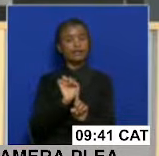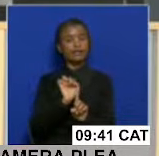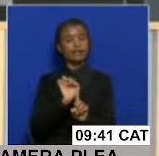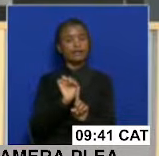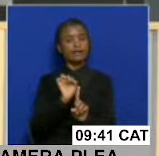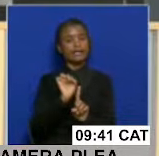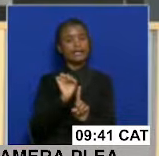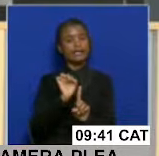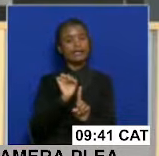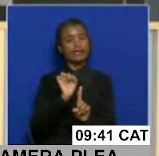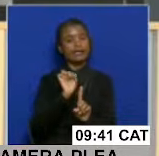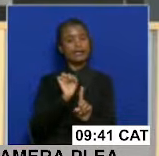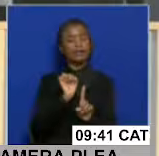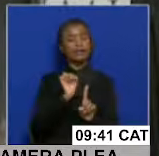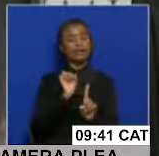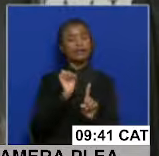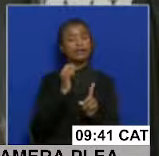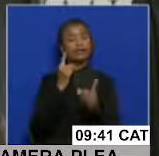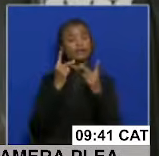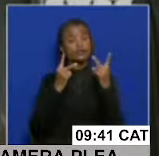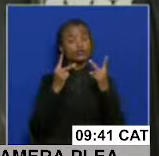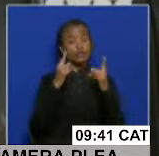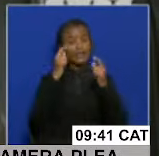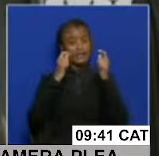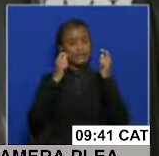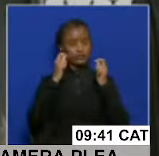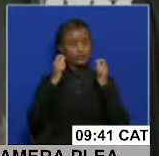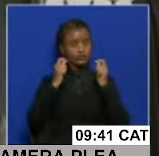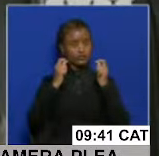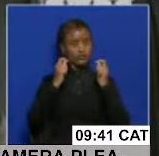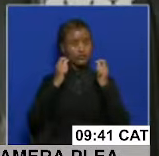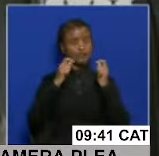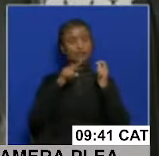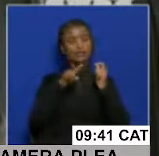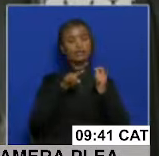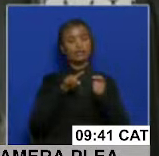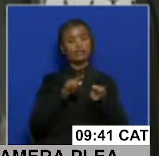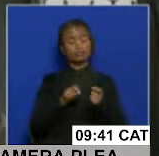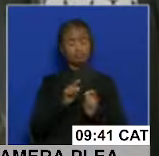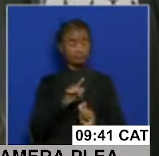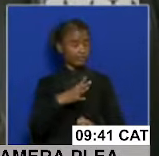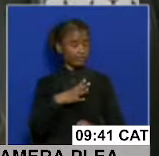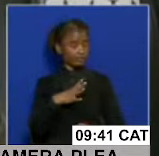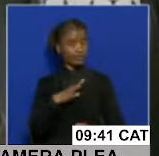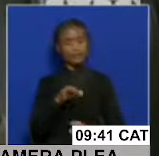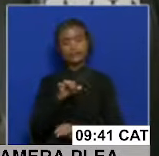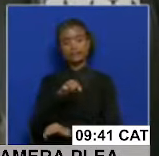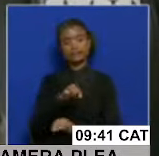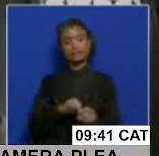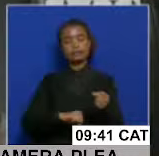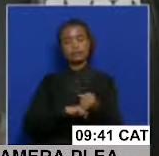concealed. Is that fine? I was duly supported, thank you, Chair. Yes, yes. Let me just